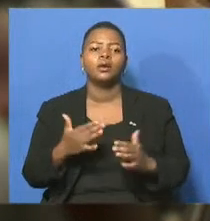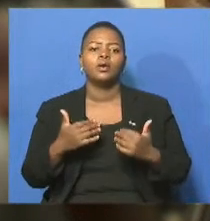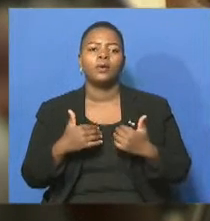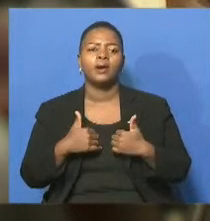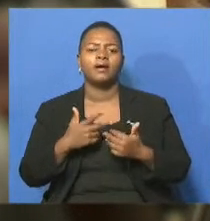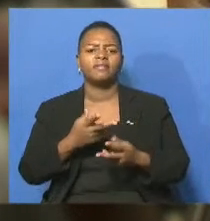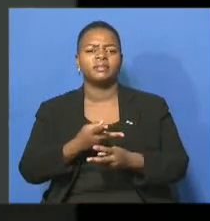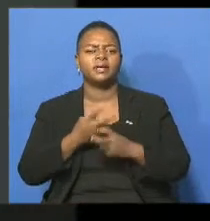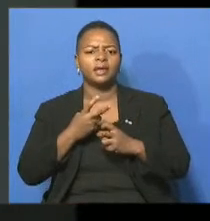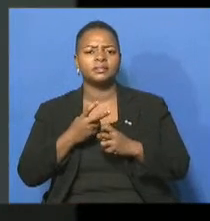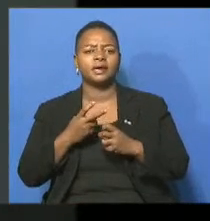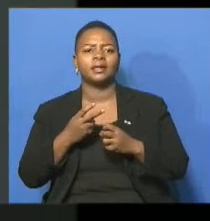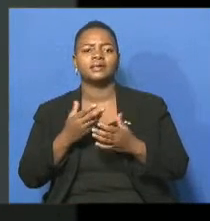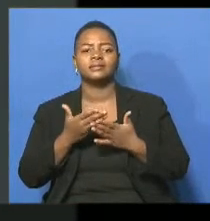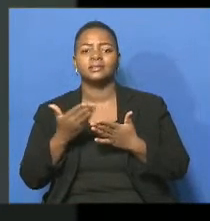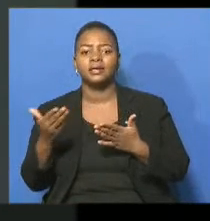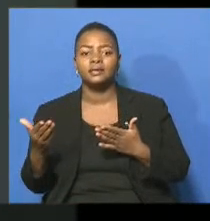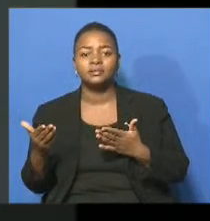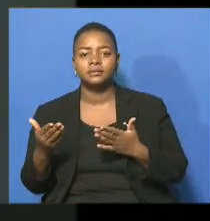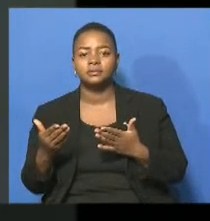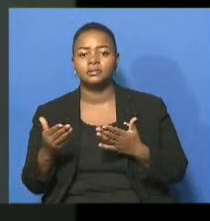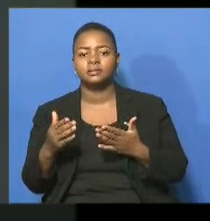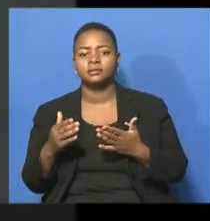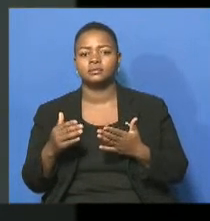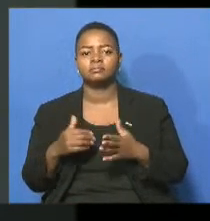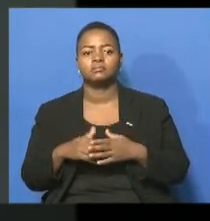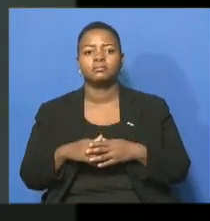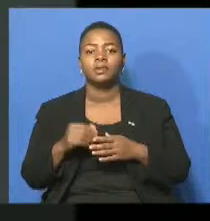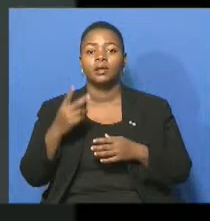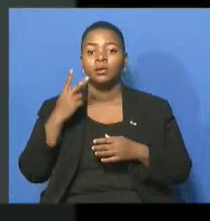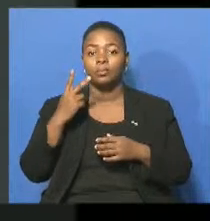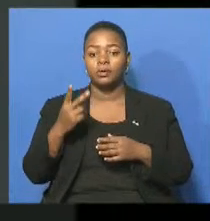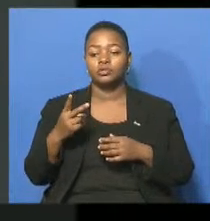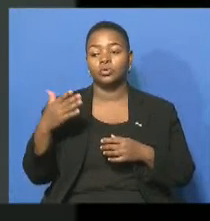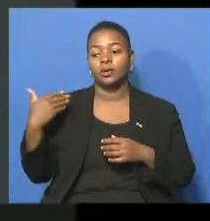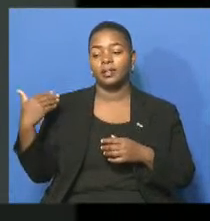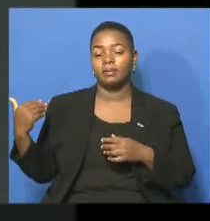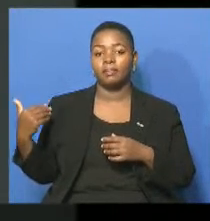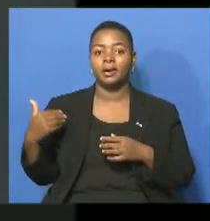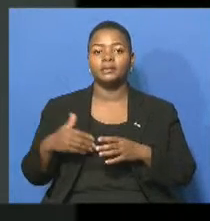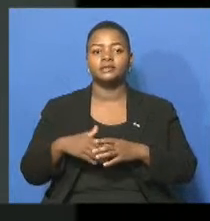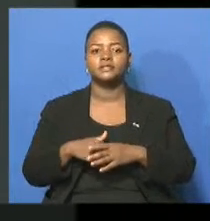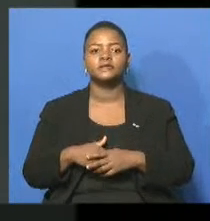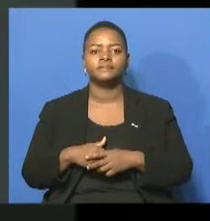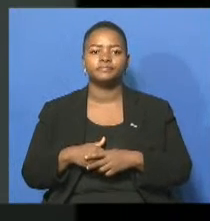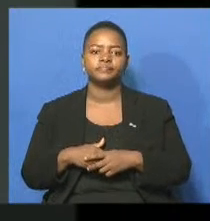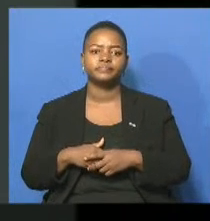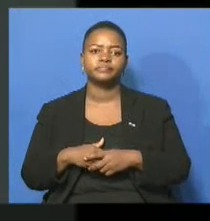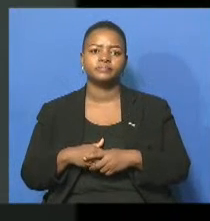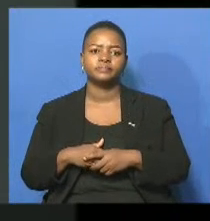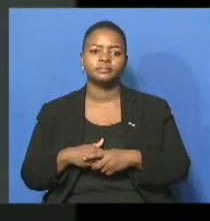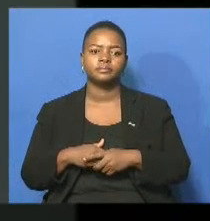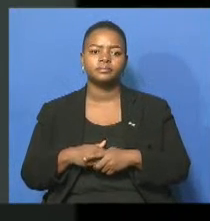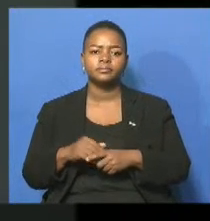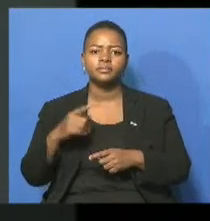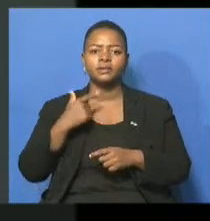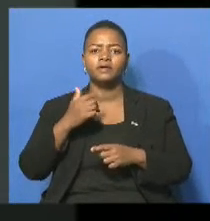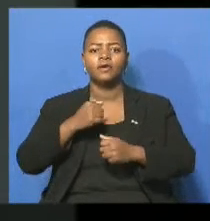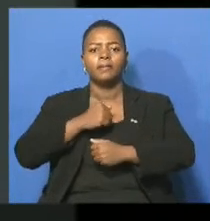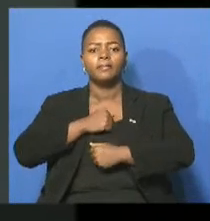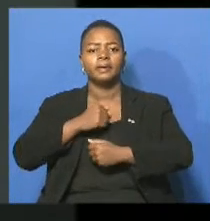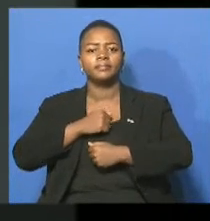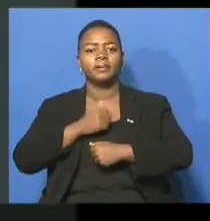weapons. We've seen in the very past that those from the disciplined forces